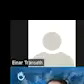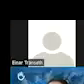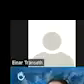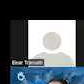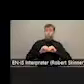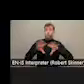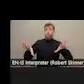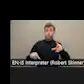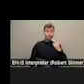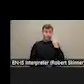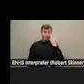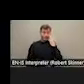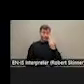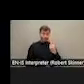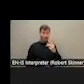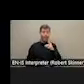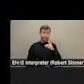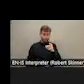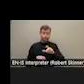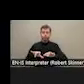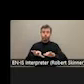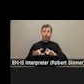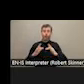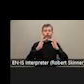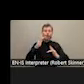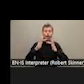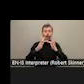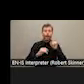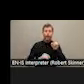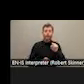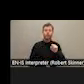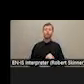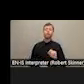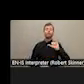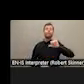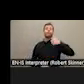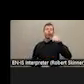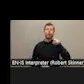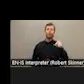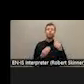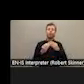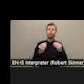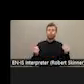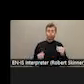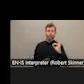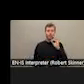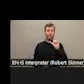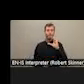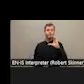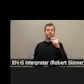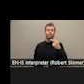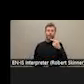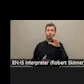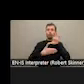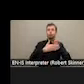see in the chat some links to these resources. The first one is a fact sheet on ICT, supporting the inclusion of